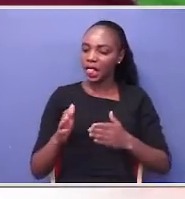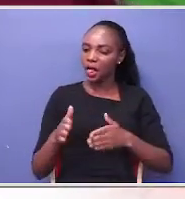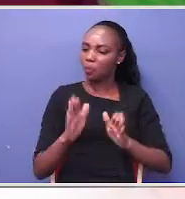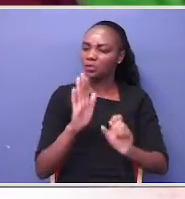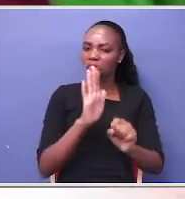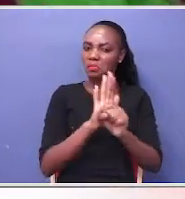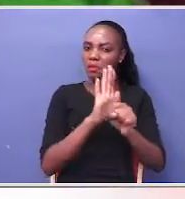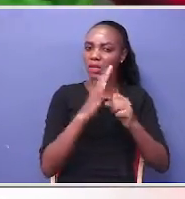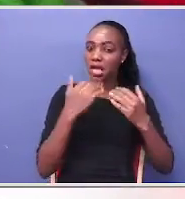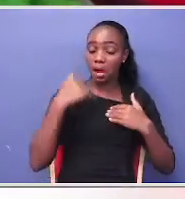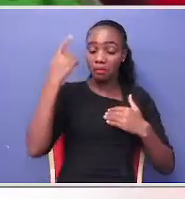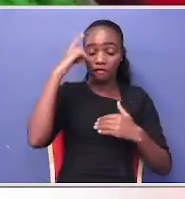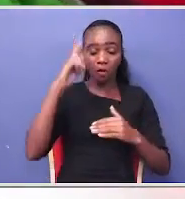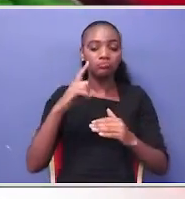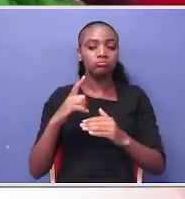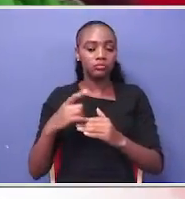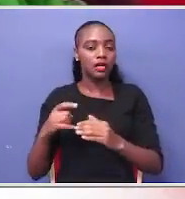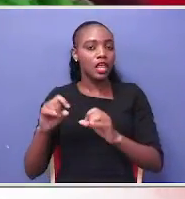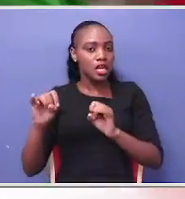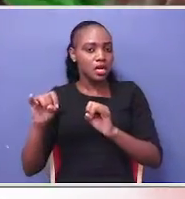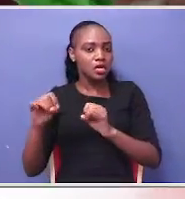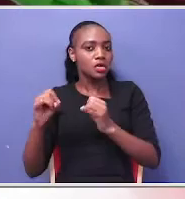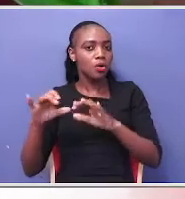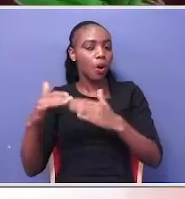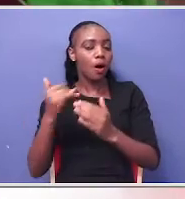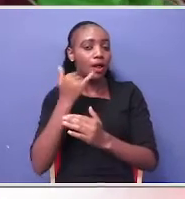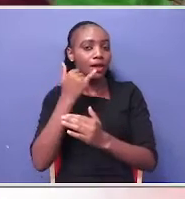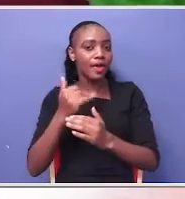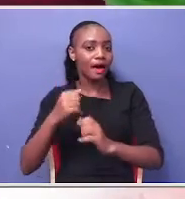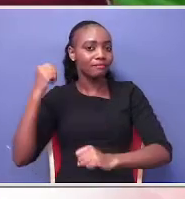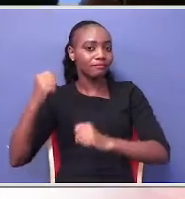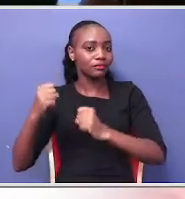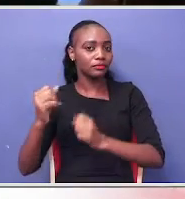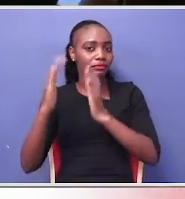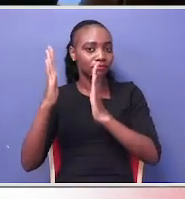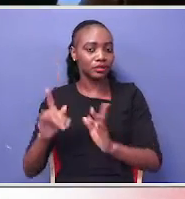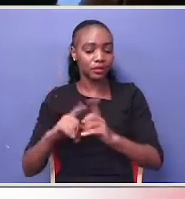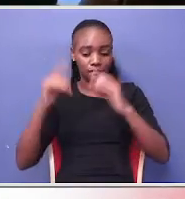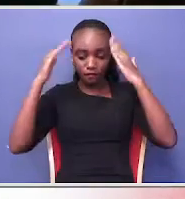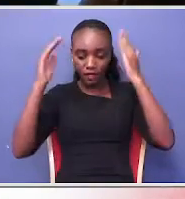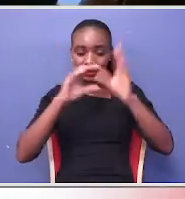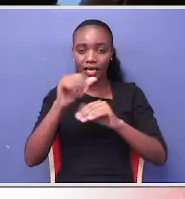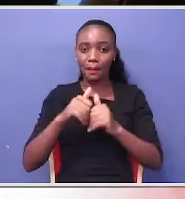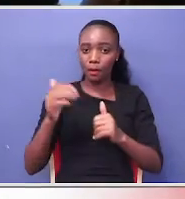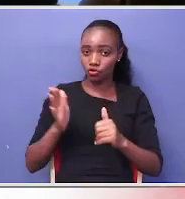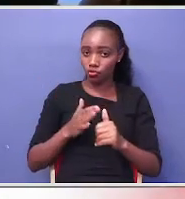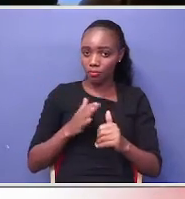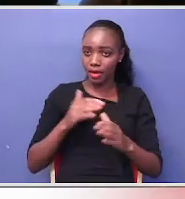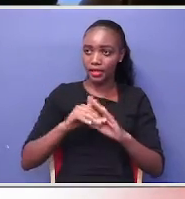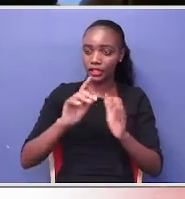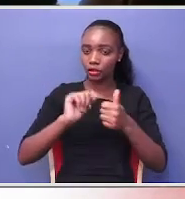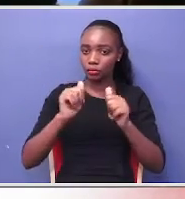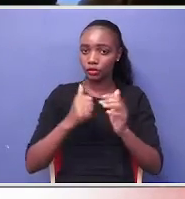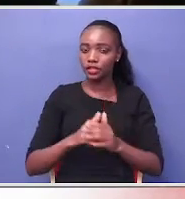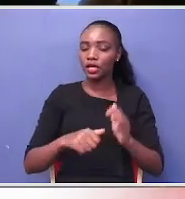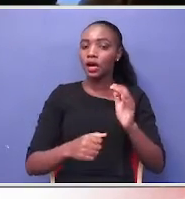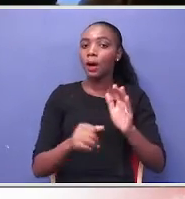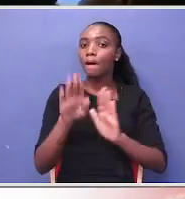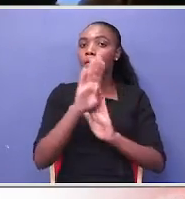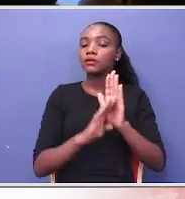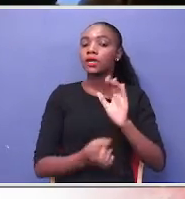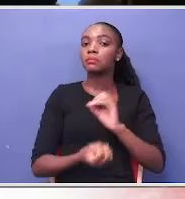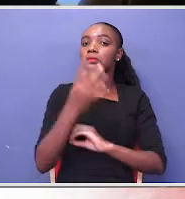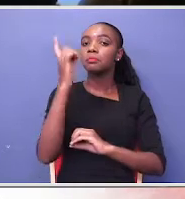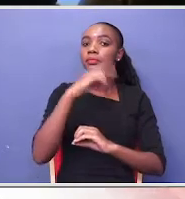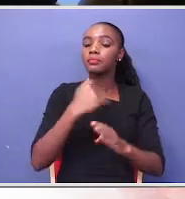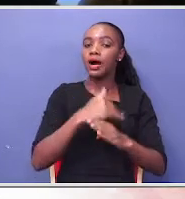for upcoming athletes, as well as prioritizing over the welfare of women in sports. The program was launched after sports stakeholders in the